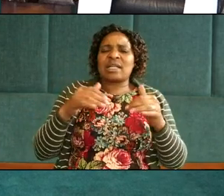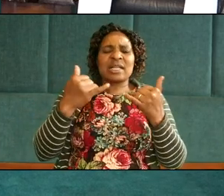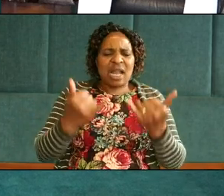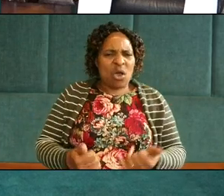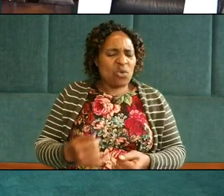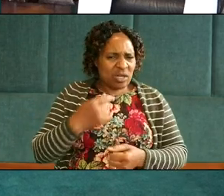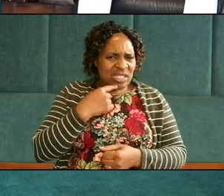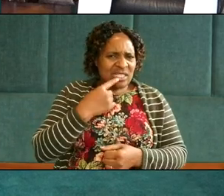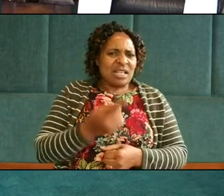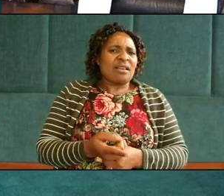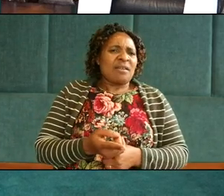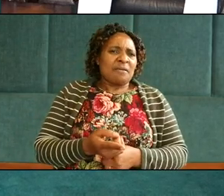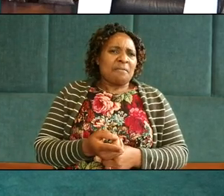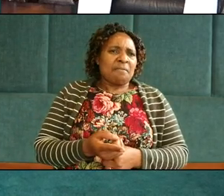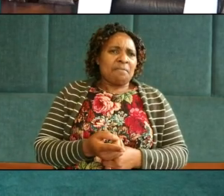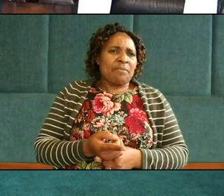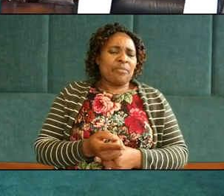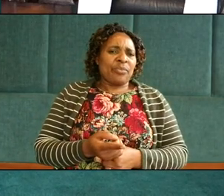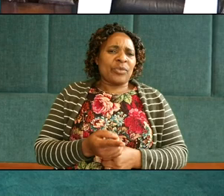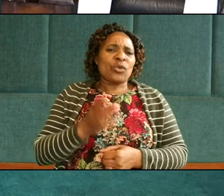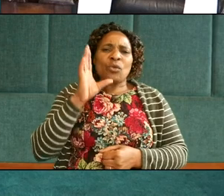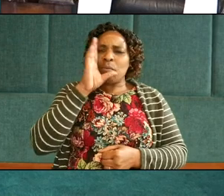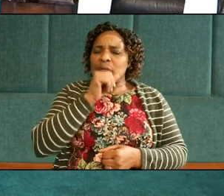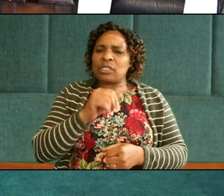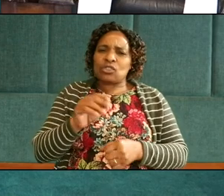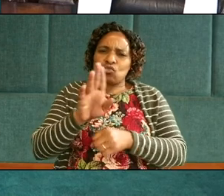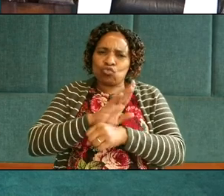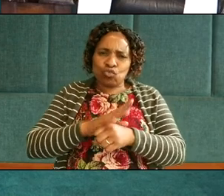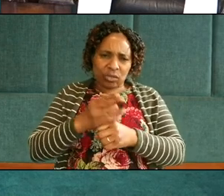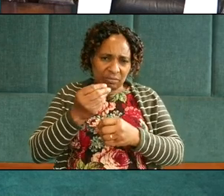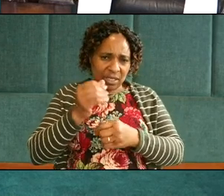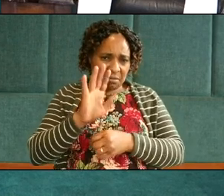say you've misused your money,